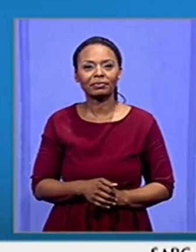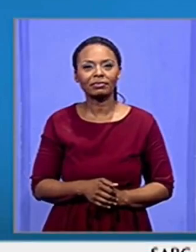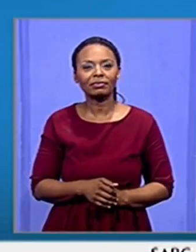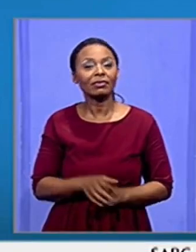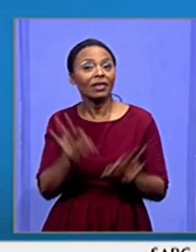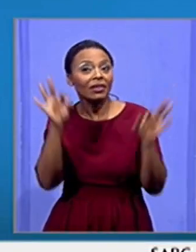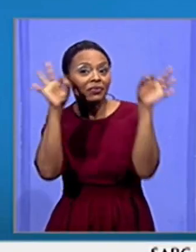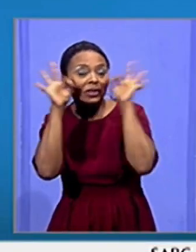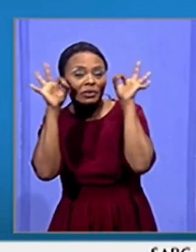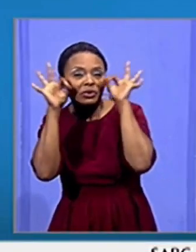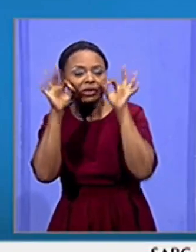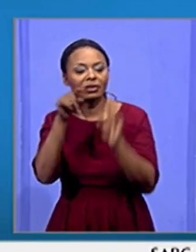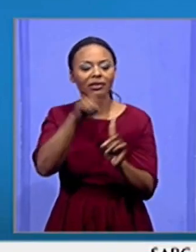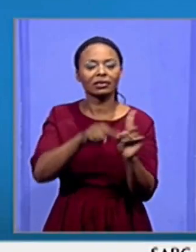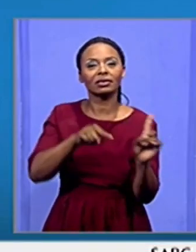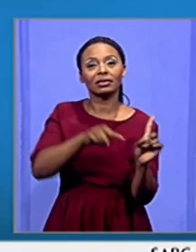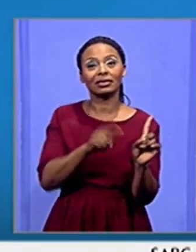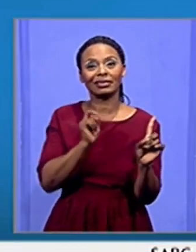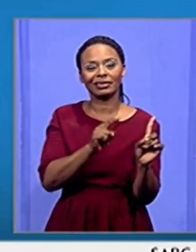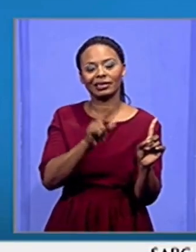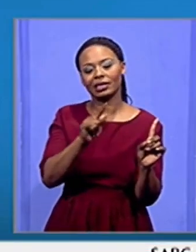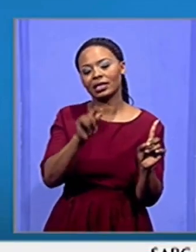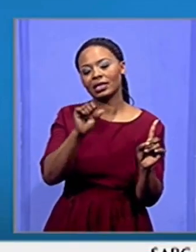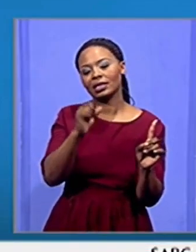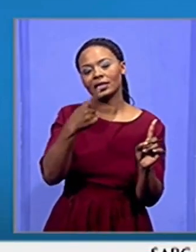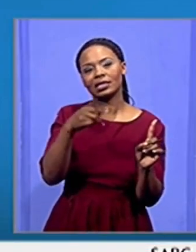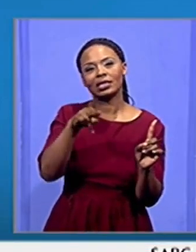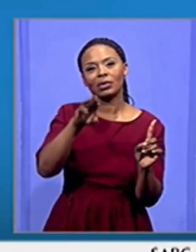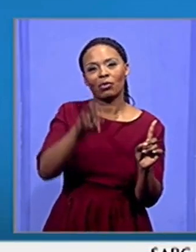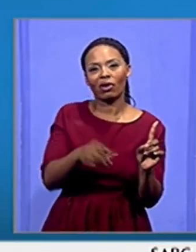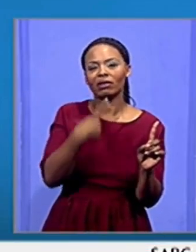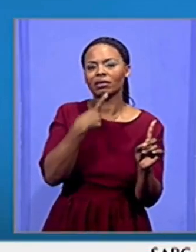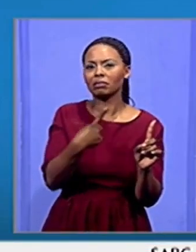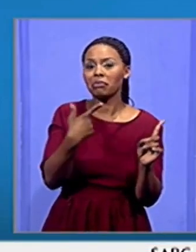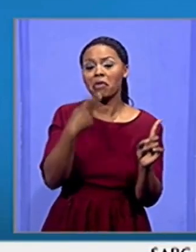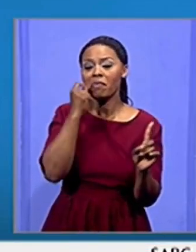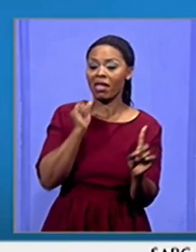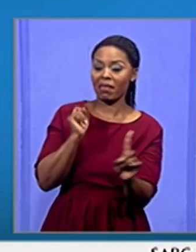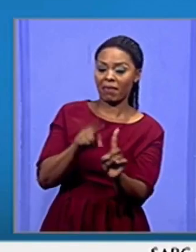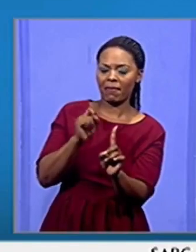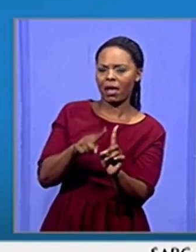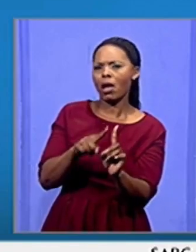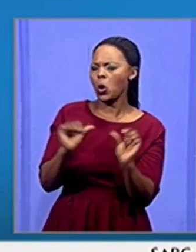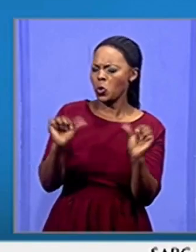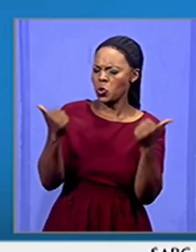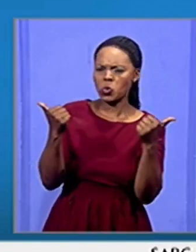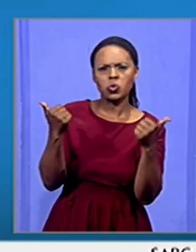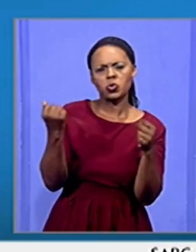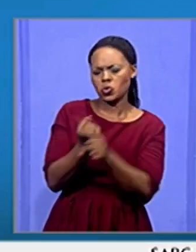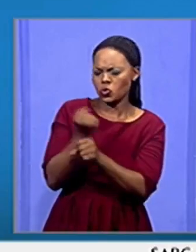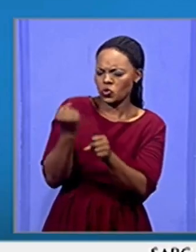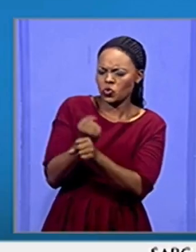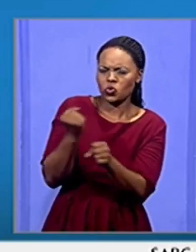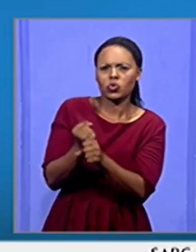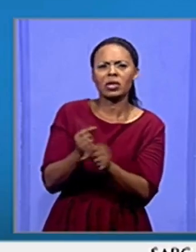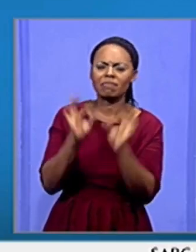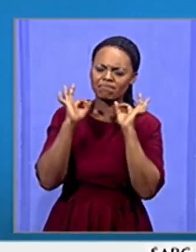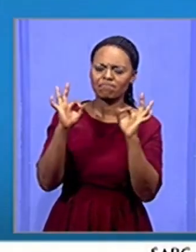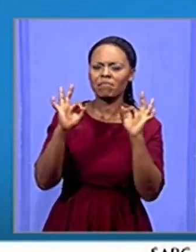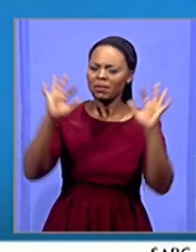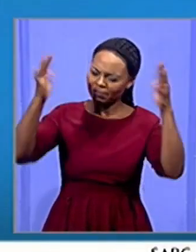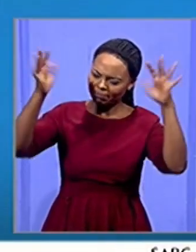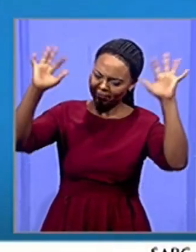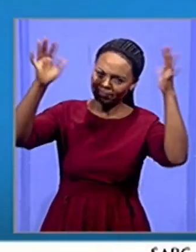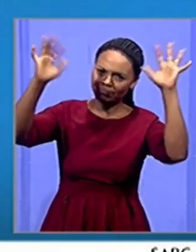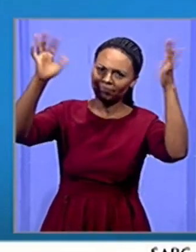Letlakaleng la Facebook Tshepo Masela Motshepama yena o re monna yo o dirile mošomo o mobotse kudu re a mo